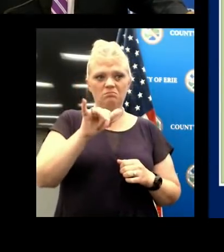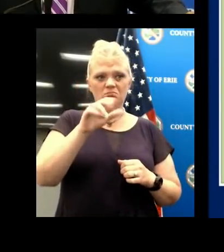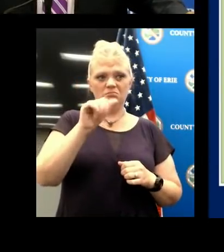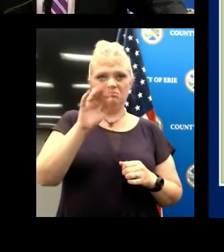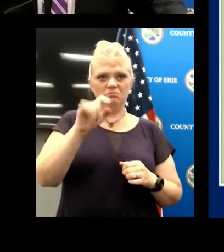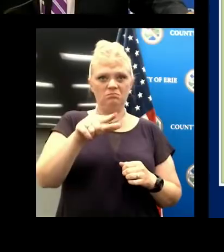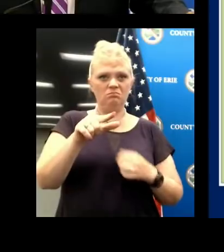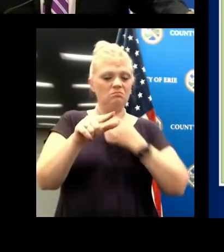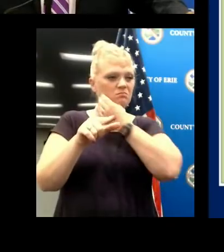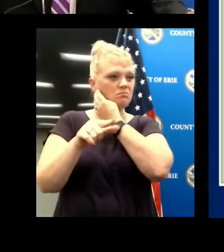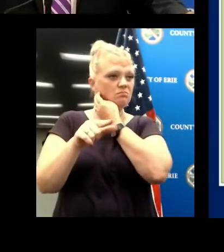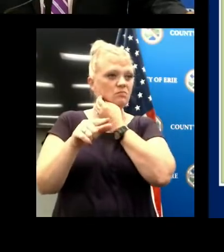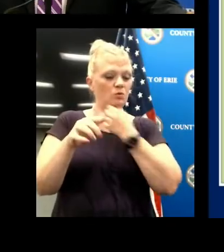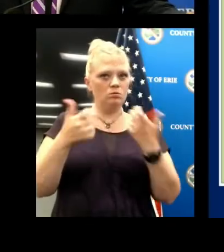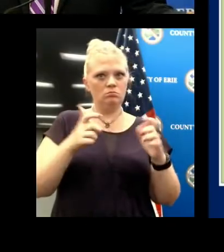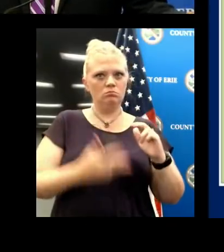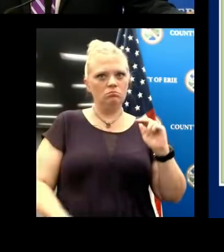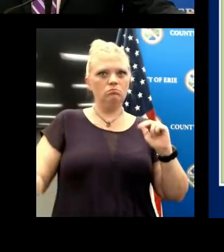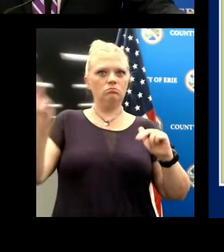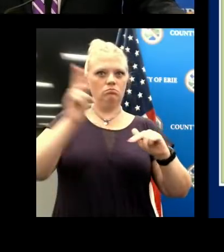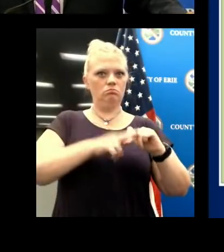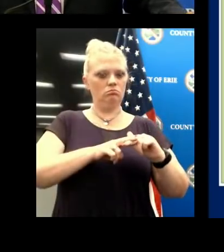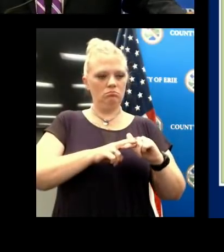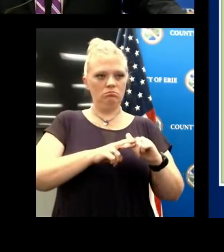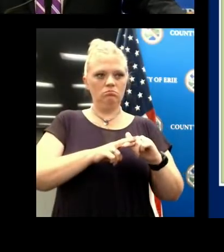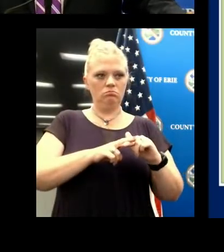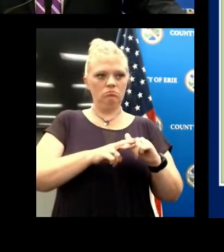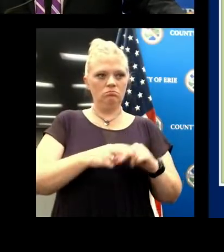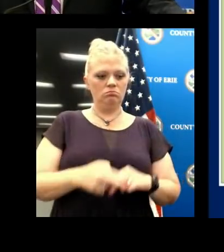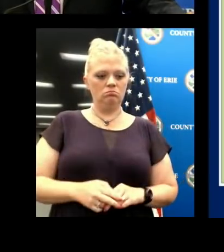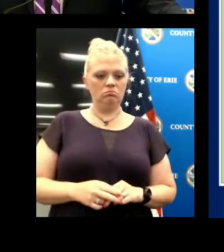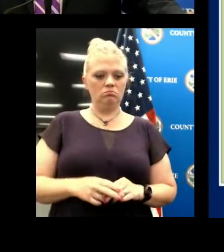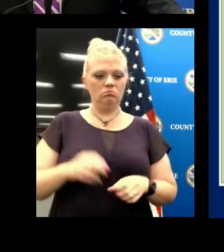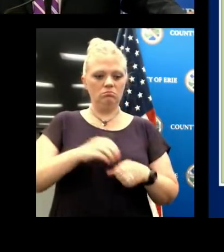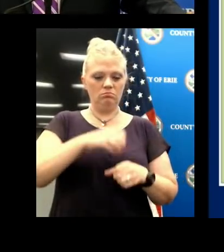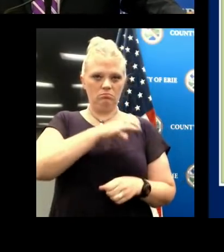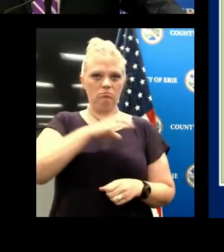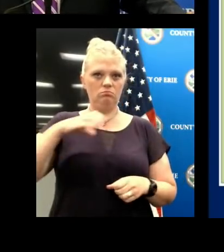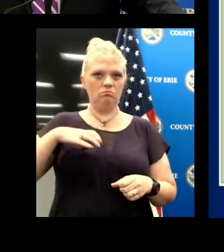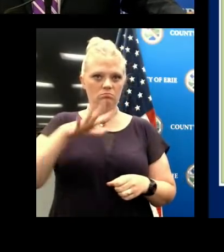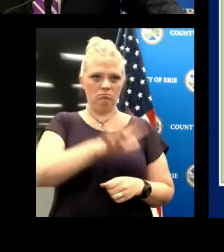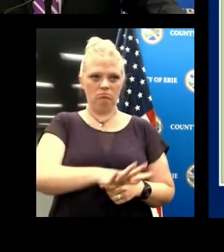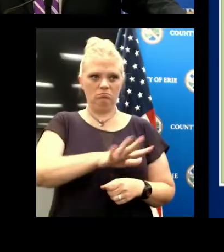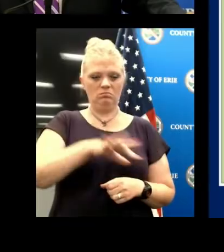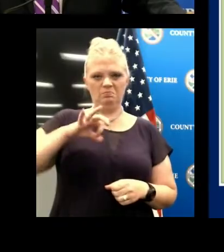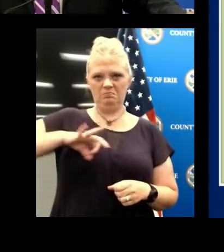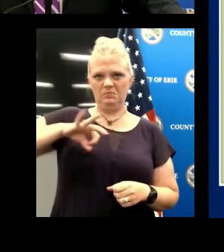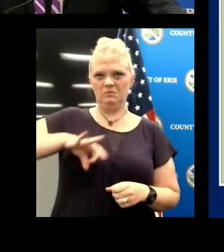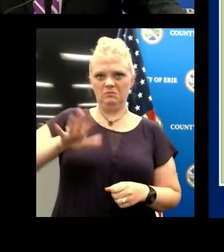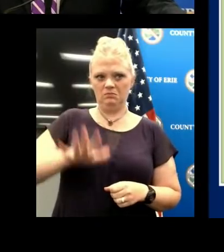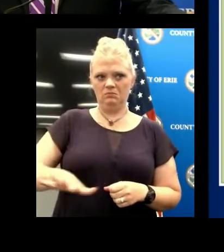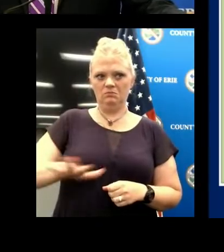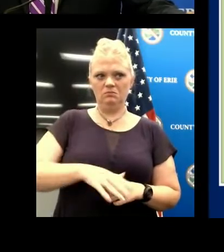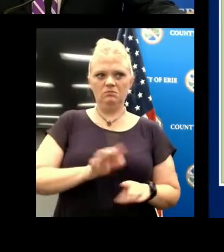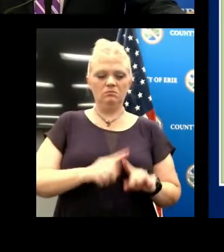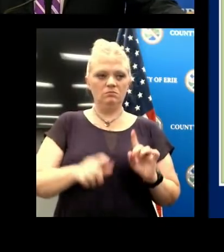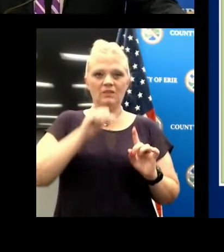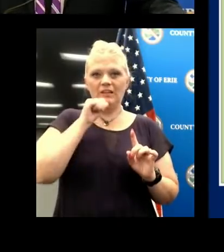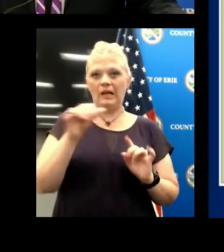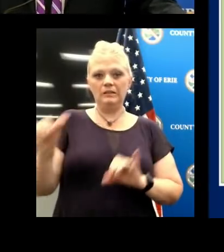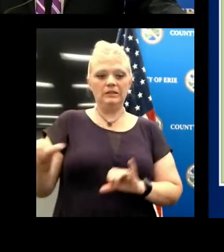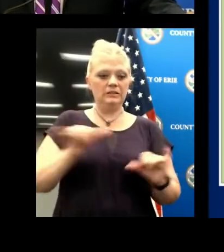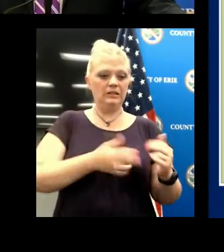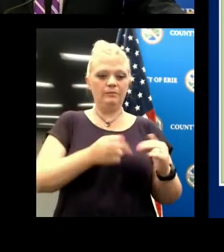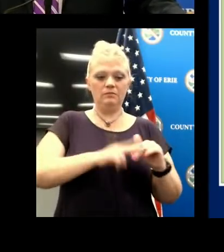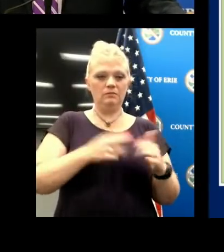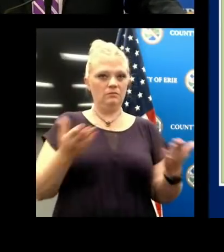August, where there was a tremendous increase in cases in the Cleveland area and the Pittsburgh area, but not the same increase